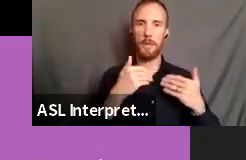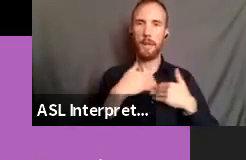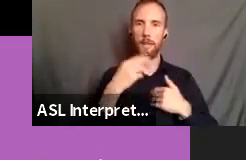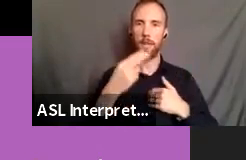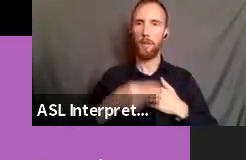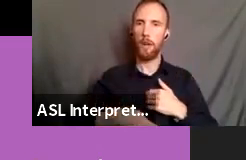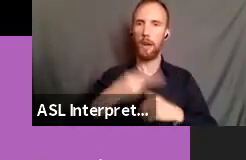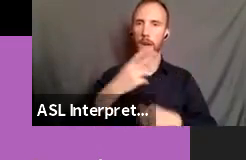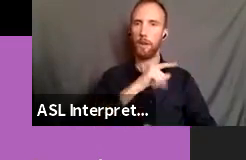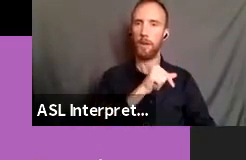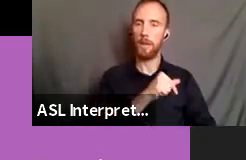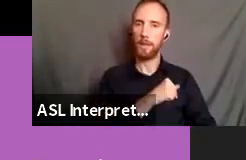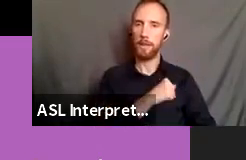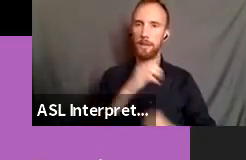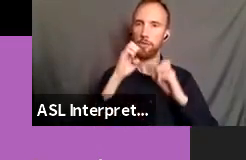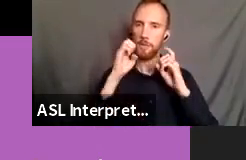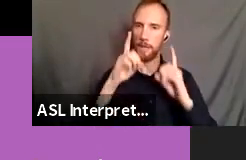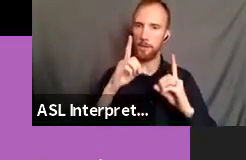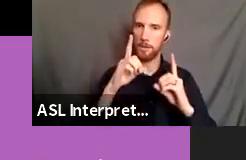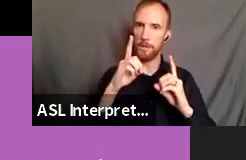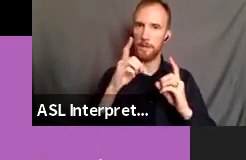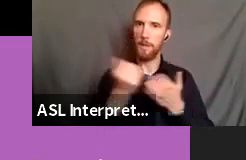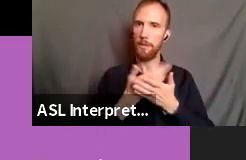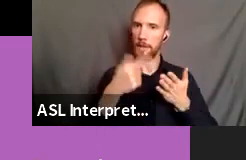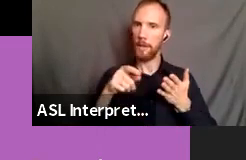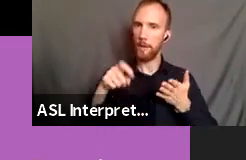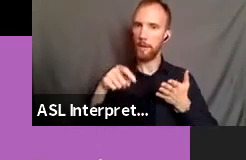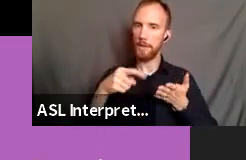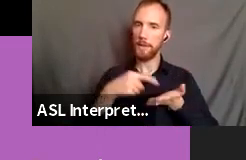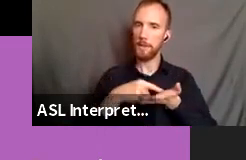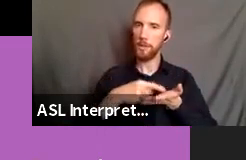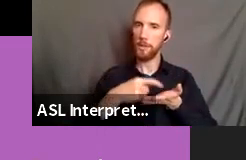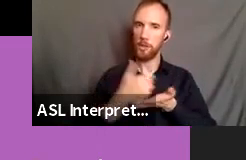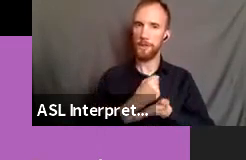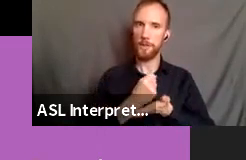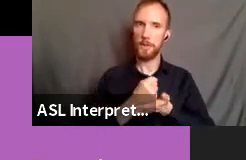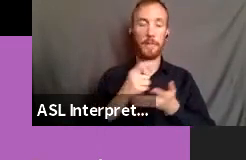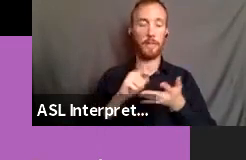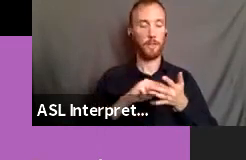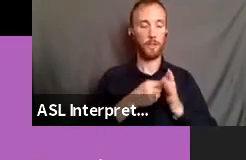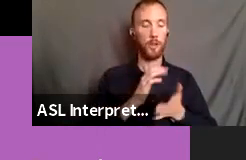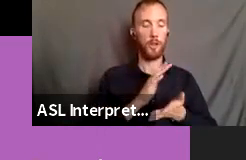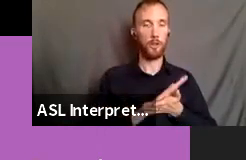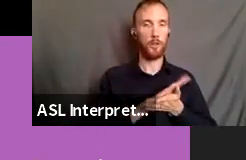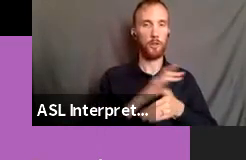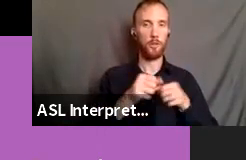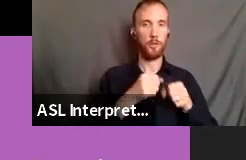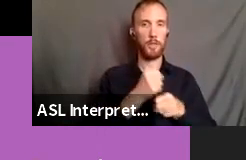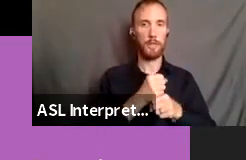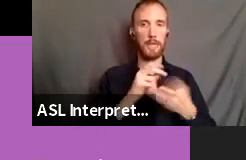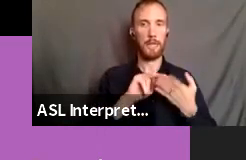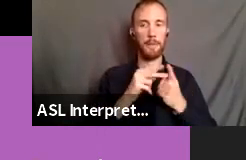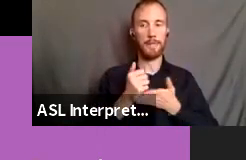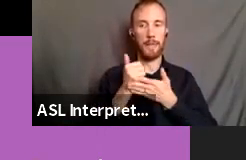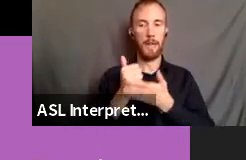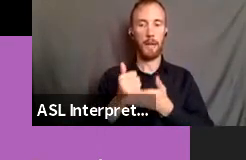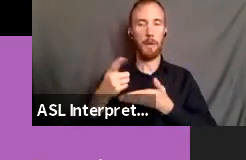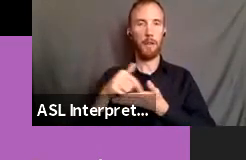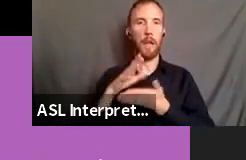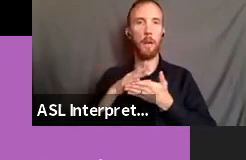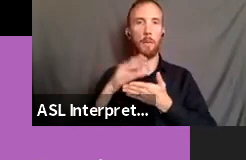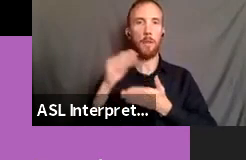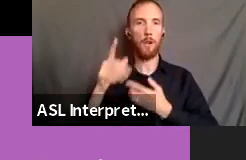deserve and at least for the start of this school year it will mean helping children learn at home we must be